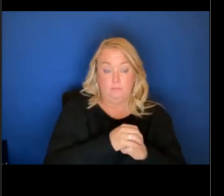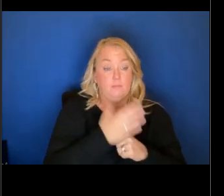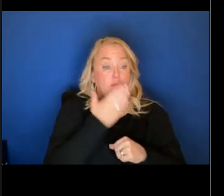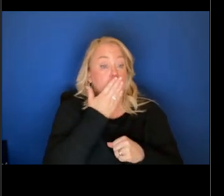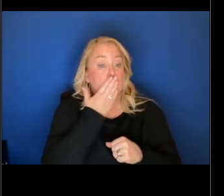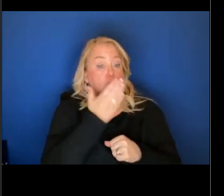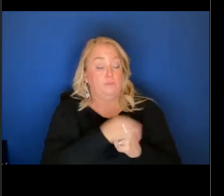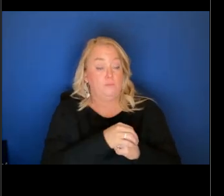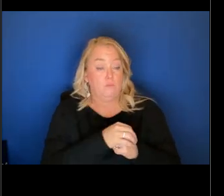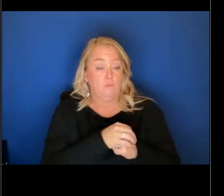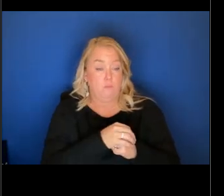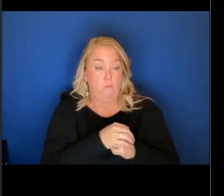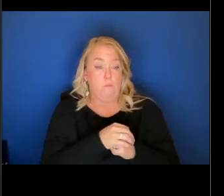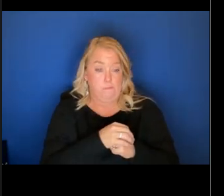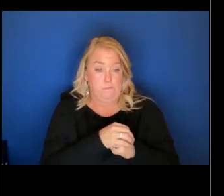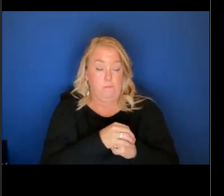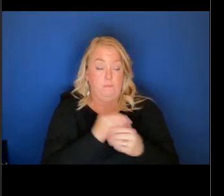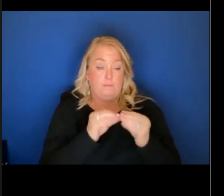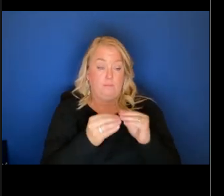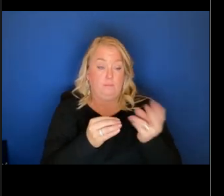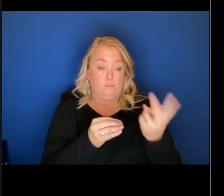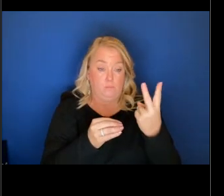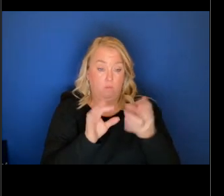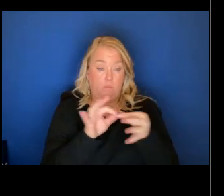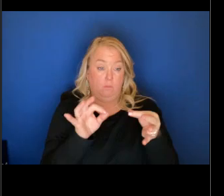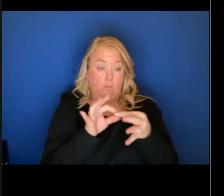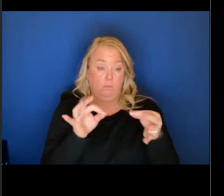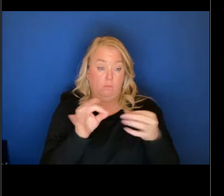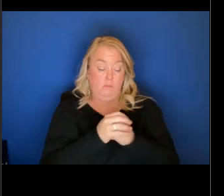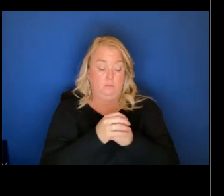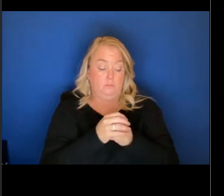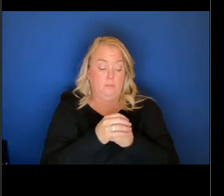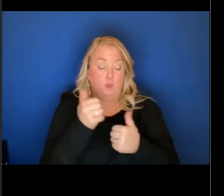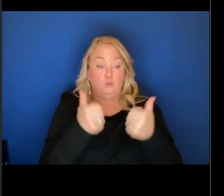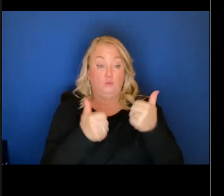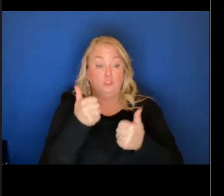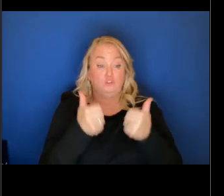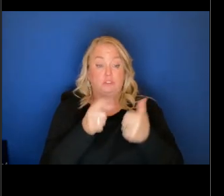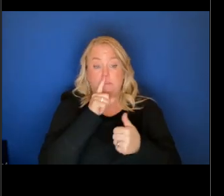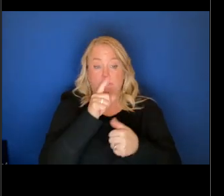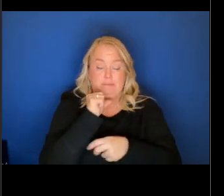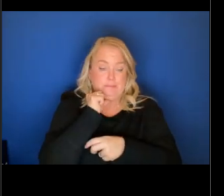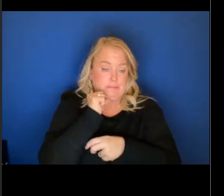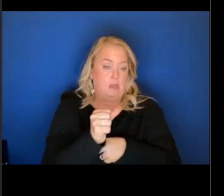Crystal. Knowledge check number 2 states, which of these is not